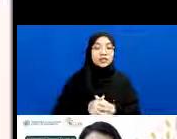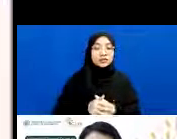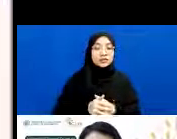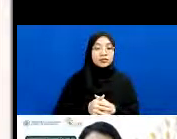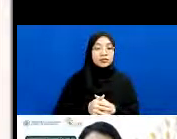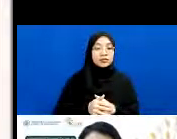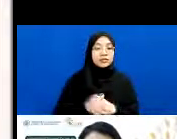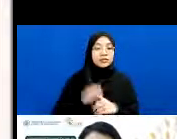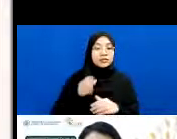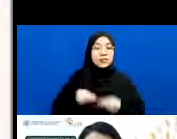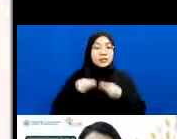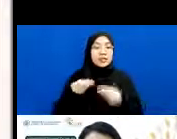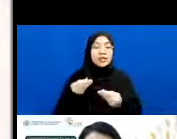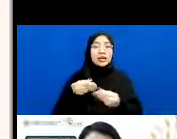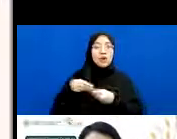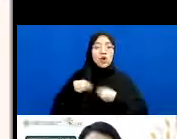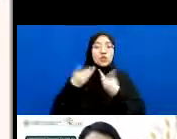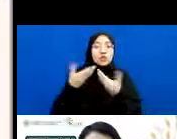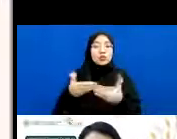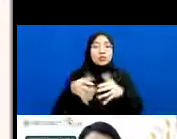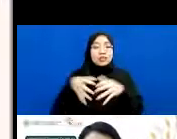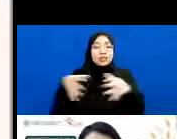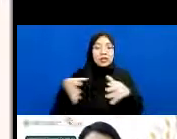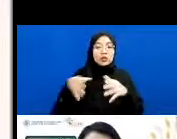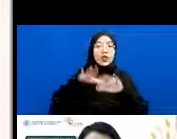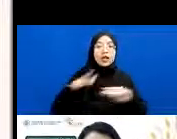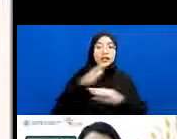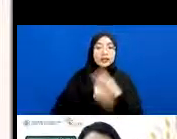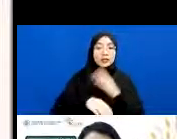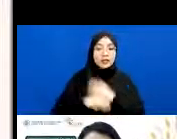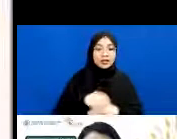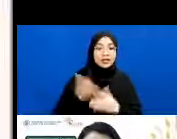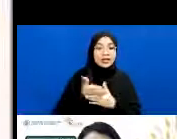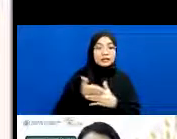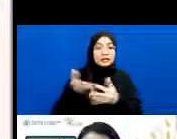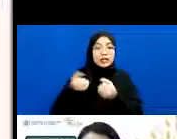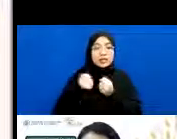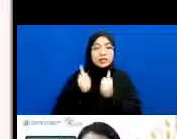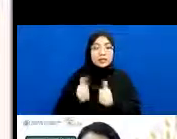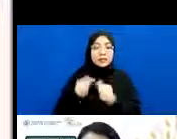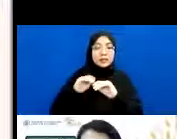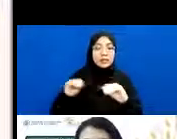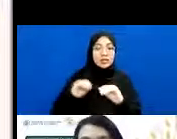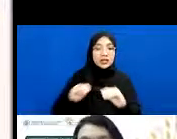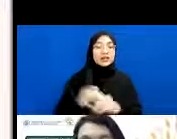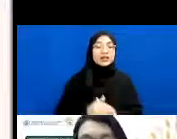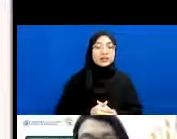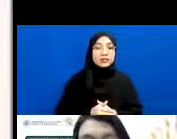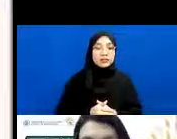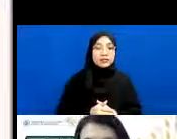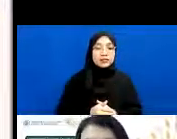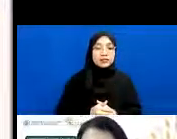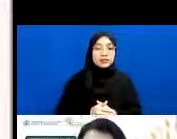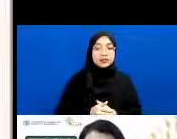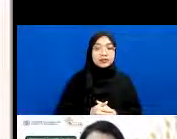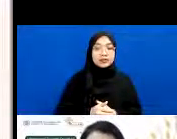Leonardi 2020, UNICEF as Asia and Pacific Region COVID-19 Technical Guidance 2020. Thank you.